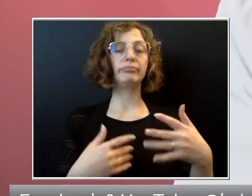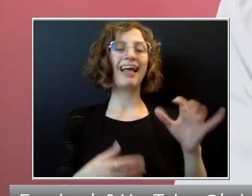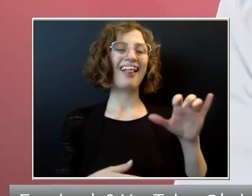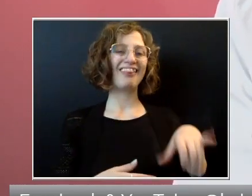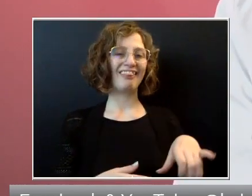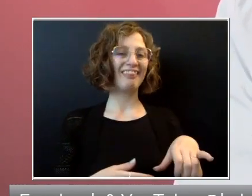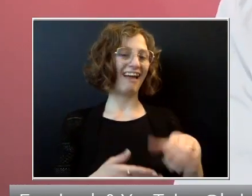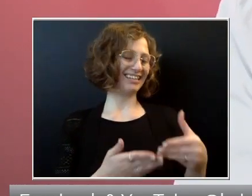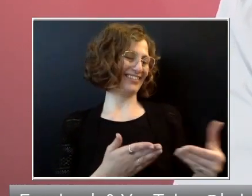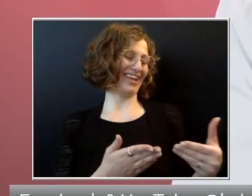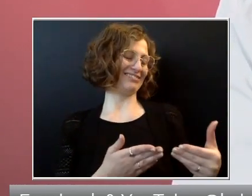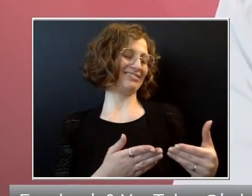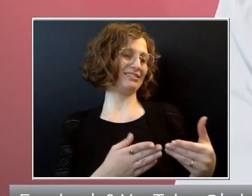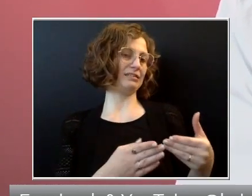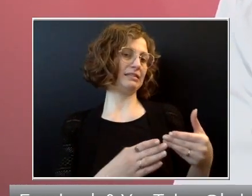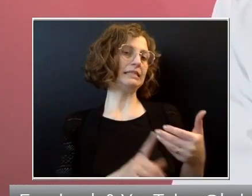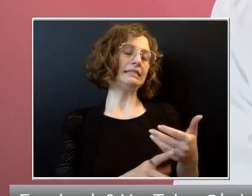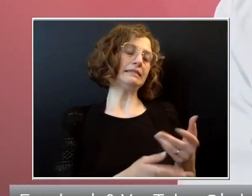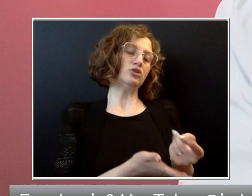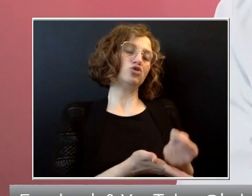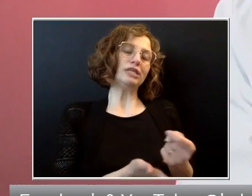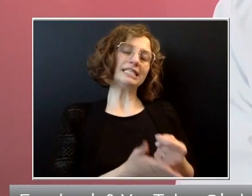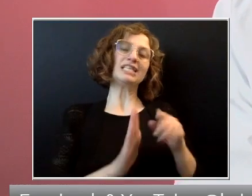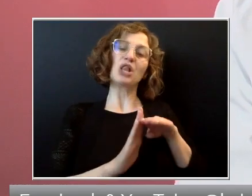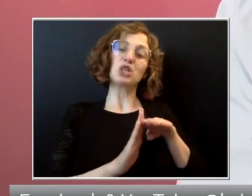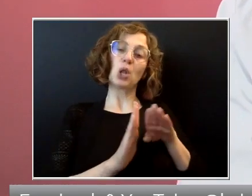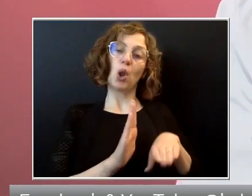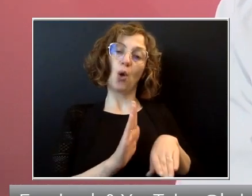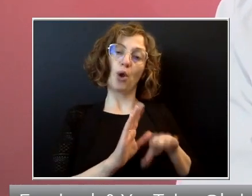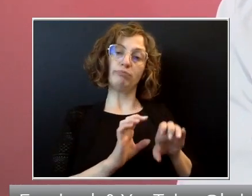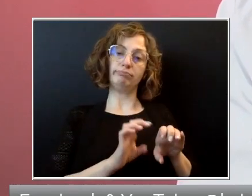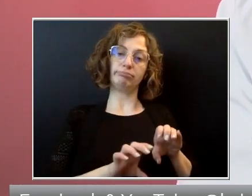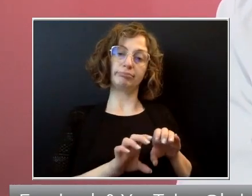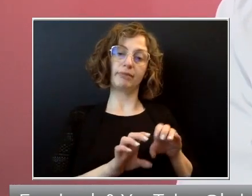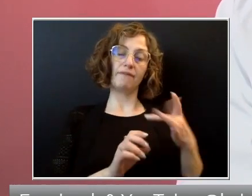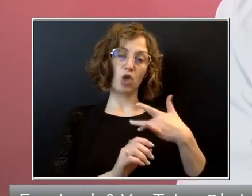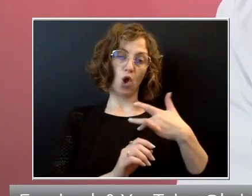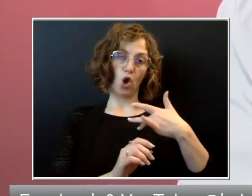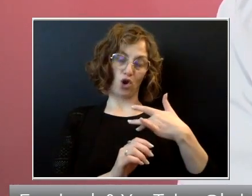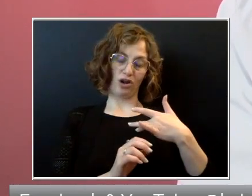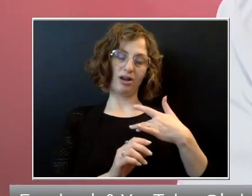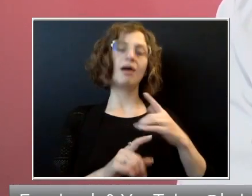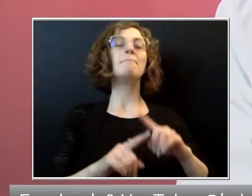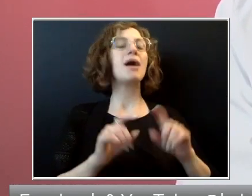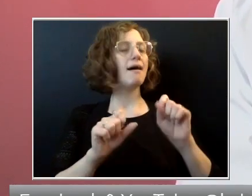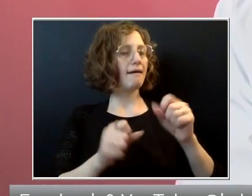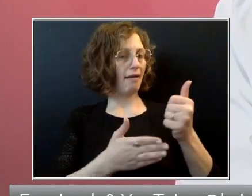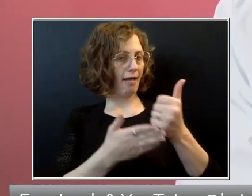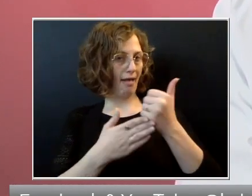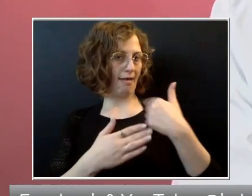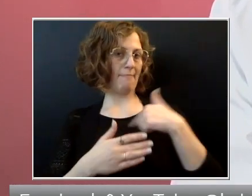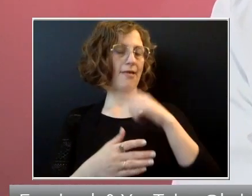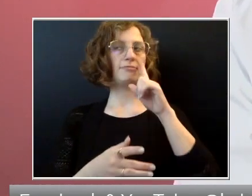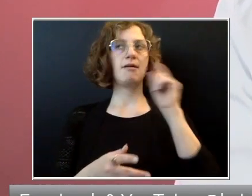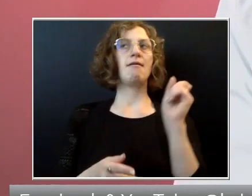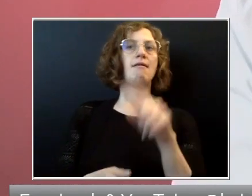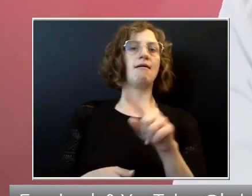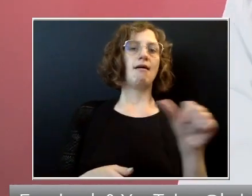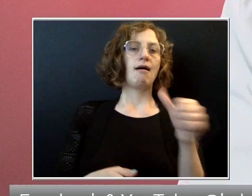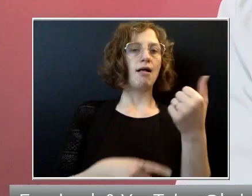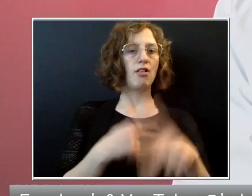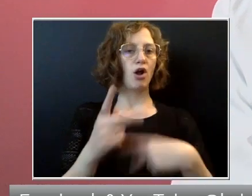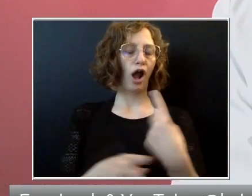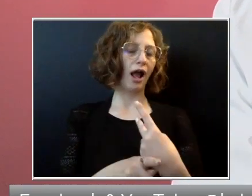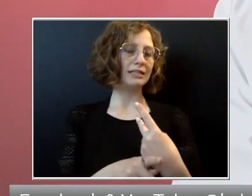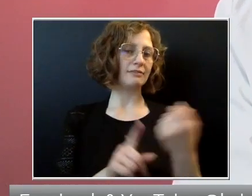lower chambers of the heart, but it can help us detect and diagnose other kinds of arrhythmias. And then it tells